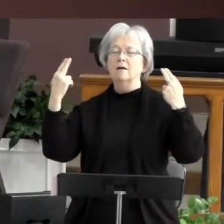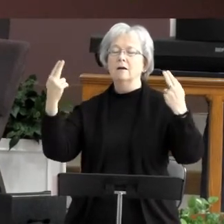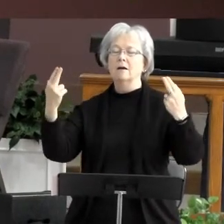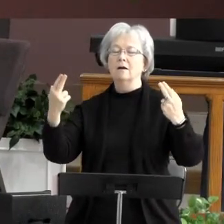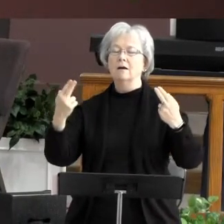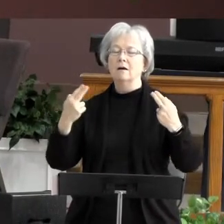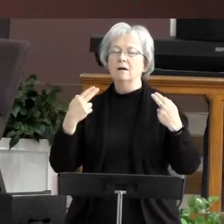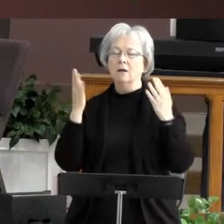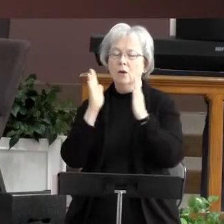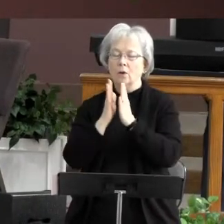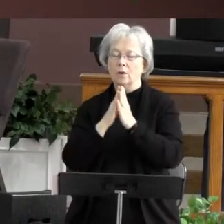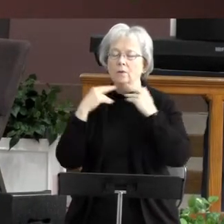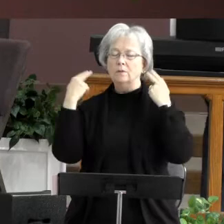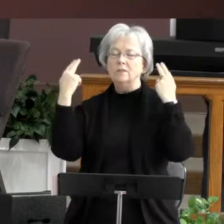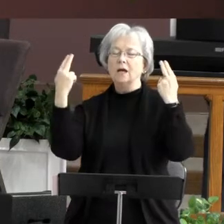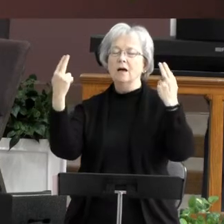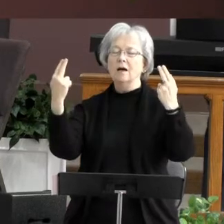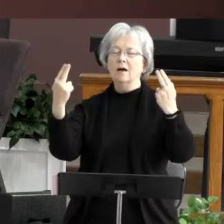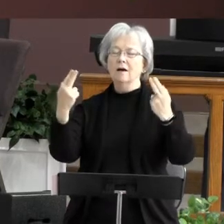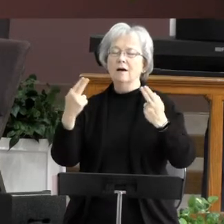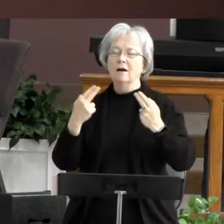Hosanna,